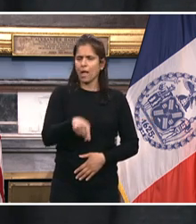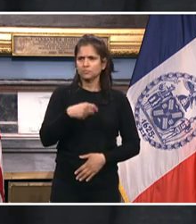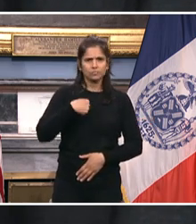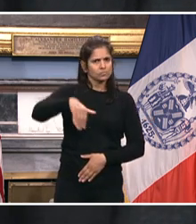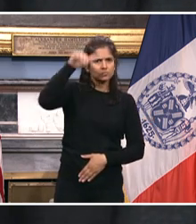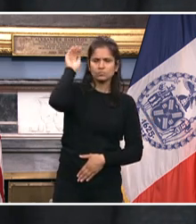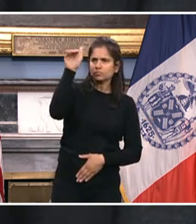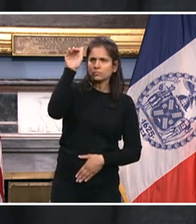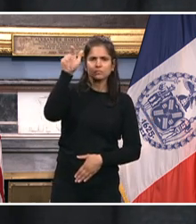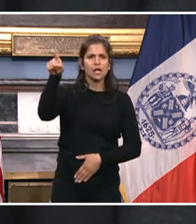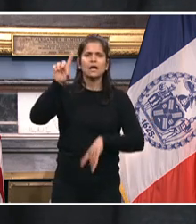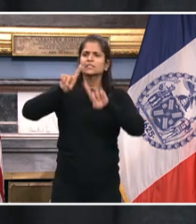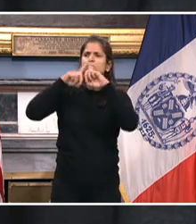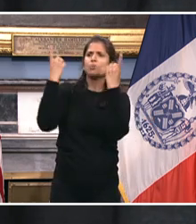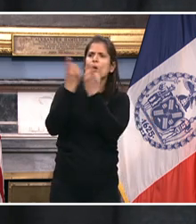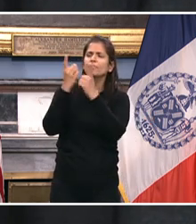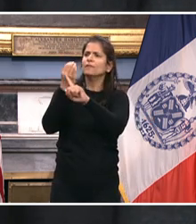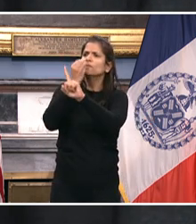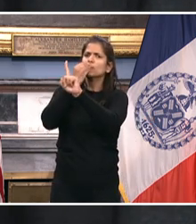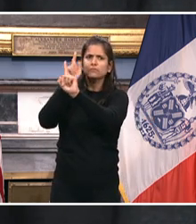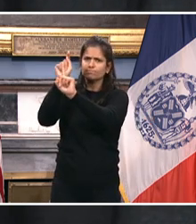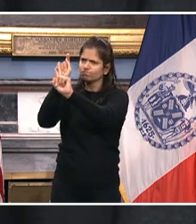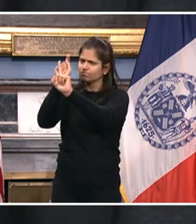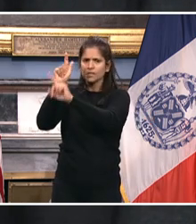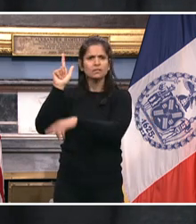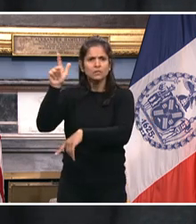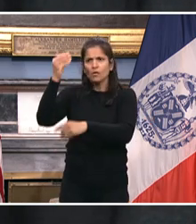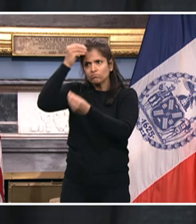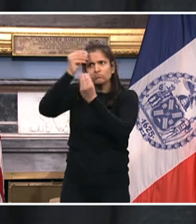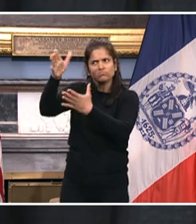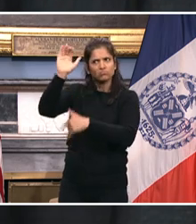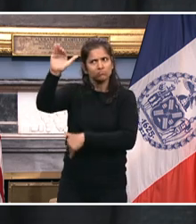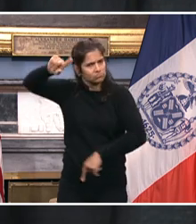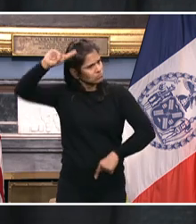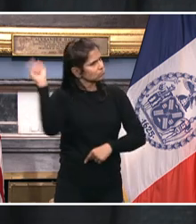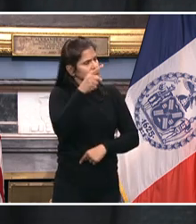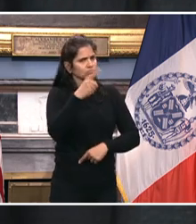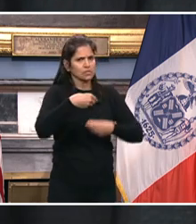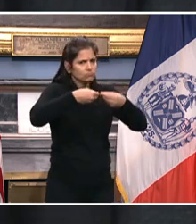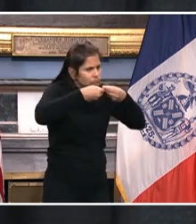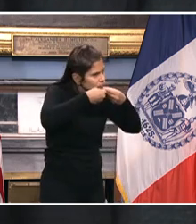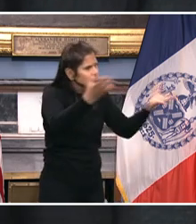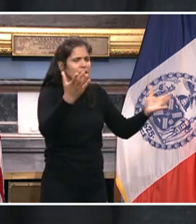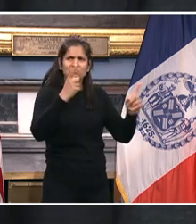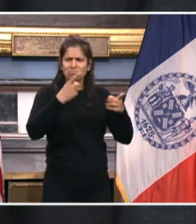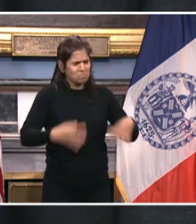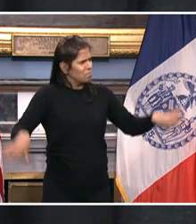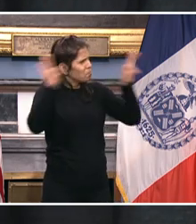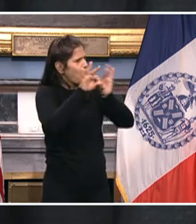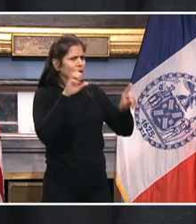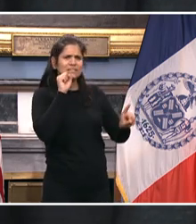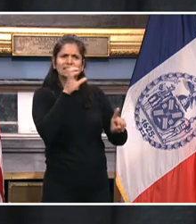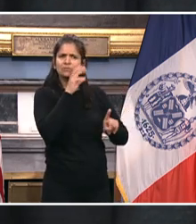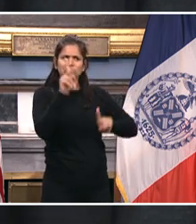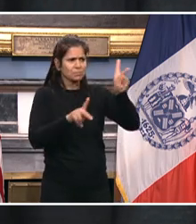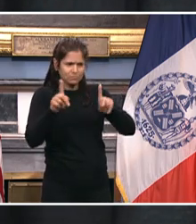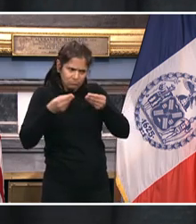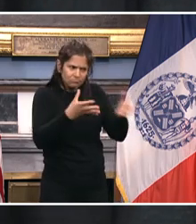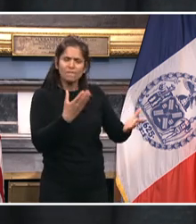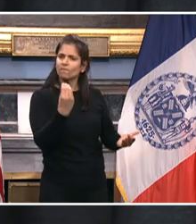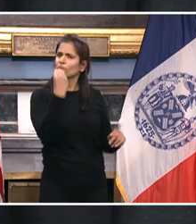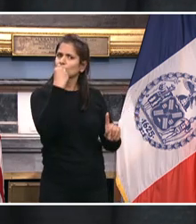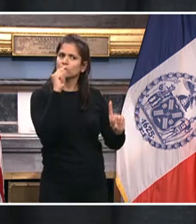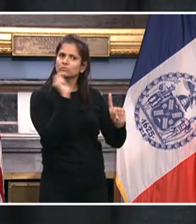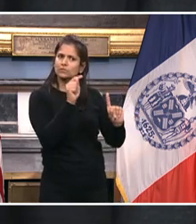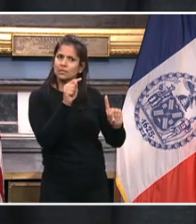heard a single person say that a senior who needed a meal delivery is not getting it. If you know of someone, I want to make sure that person